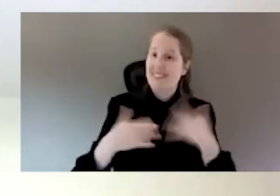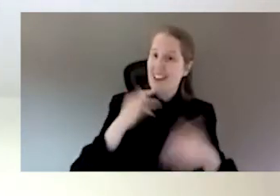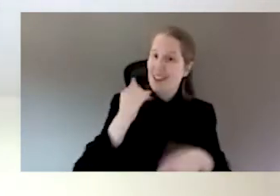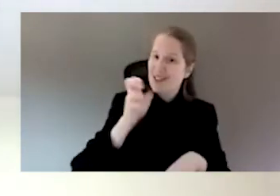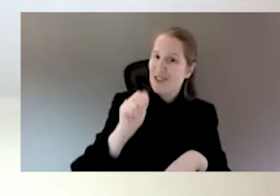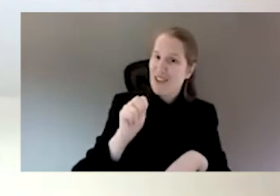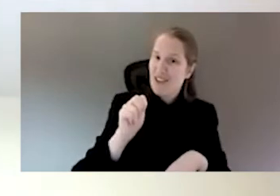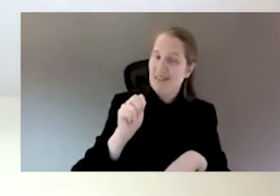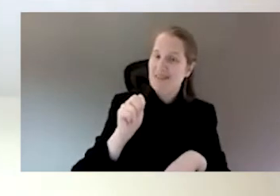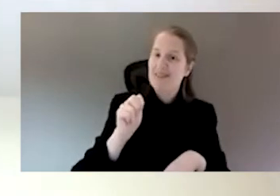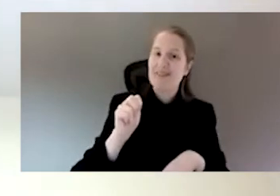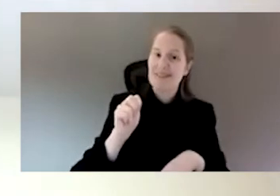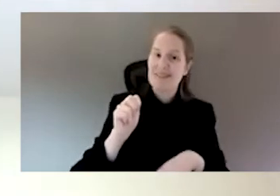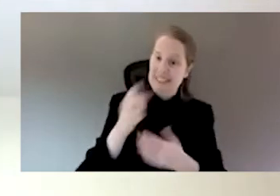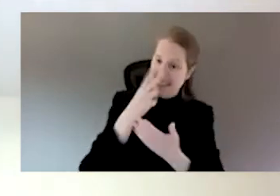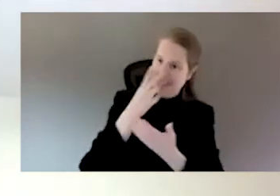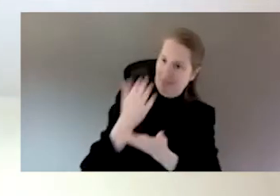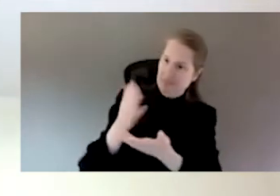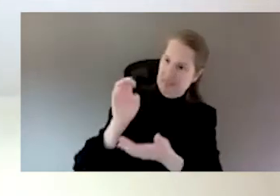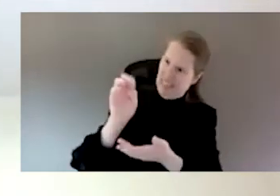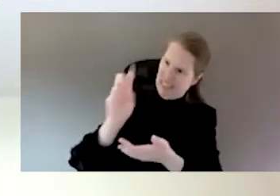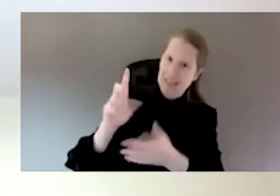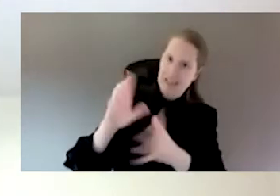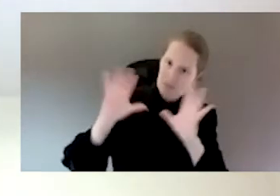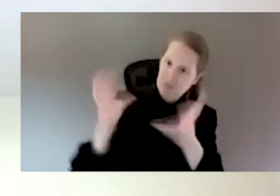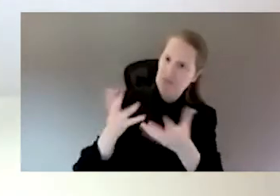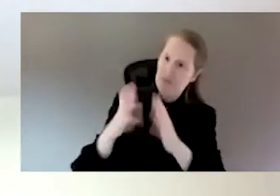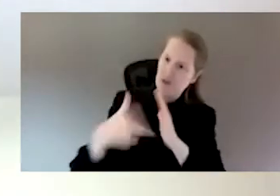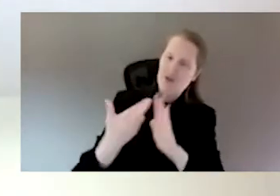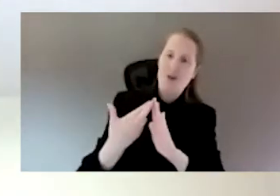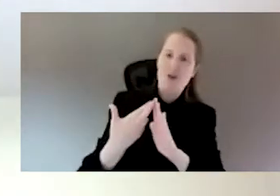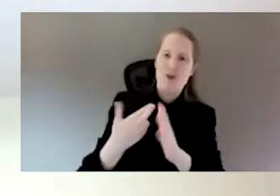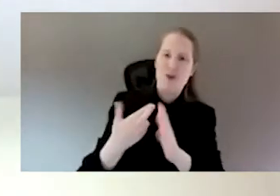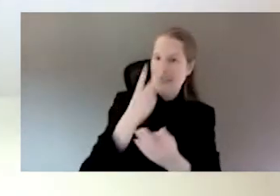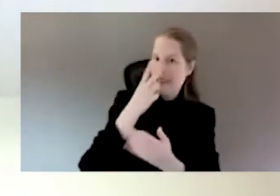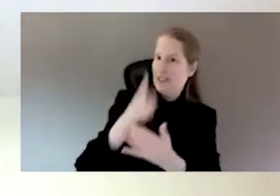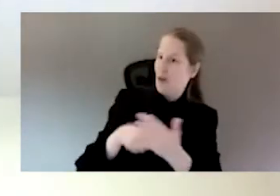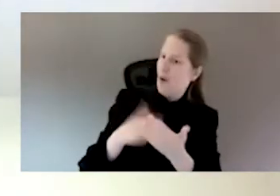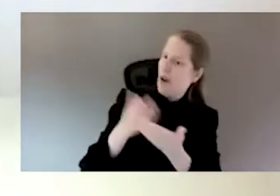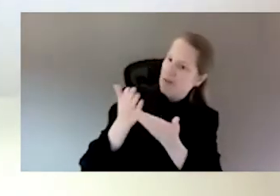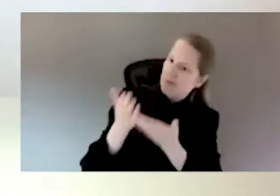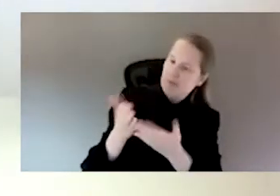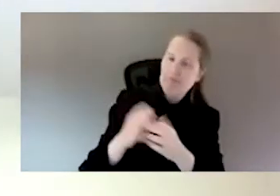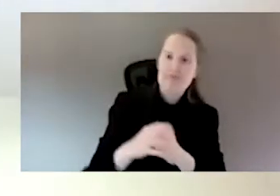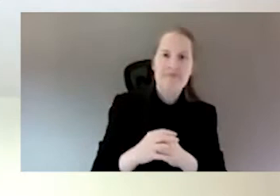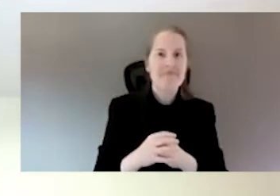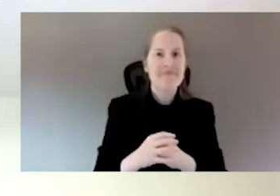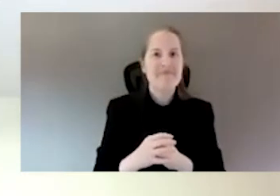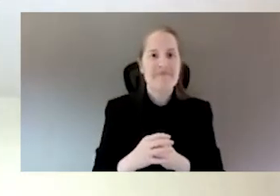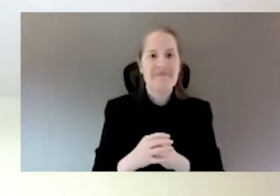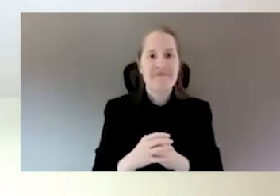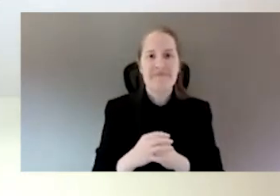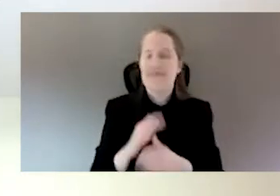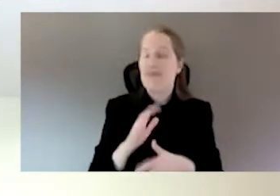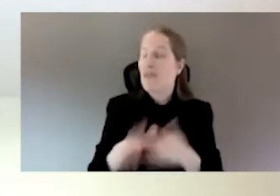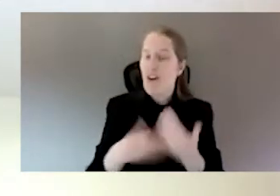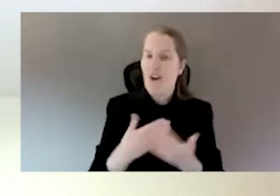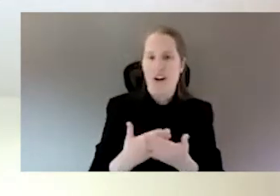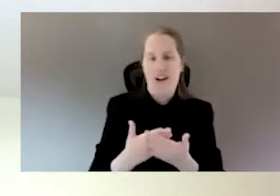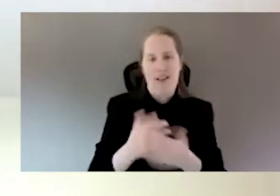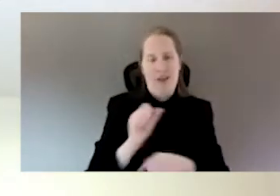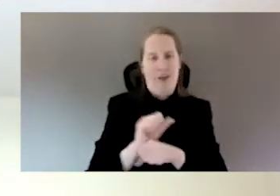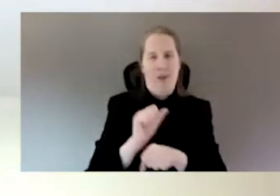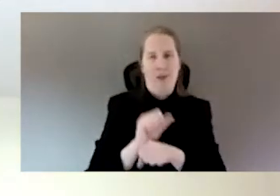play this role as executive director, and I'm excited to see the all the exciting work coming